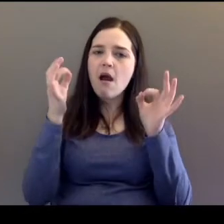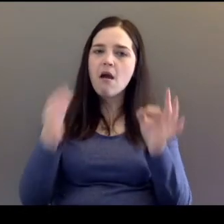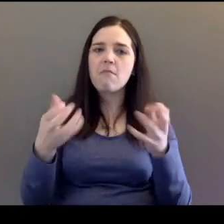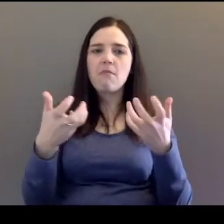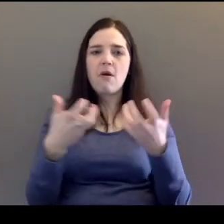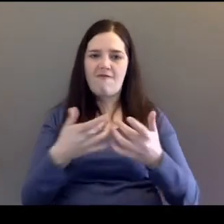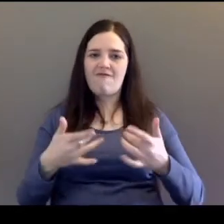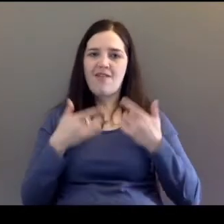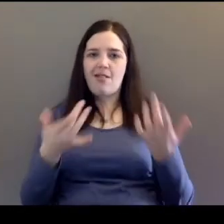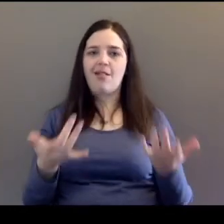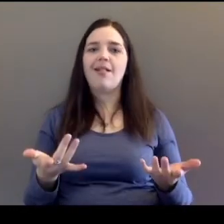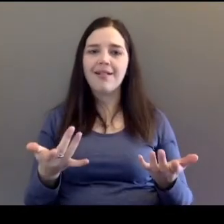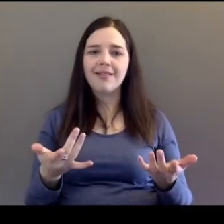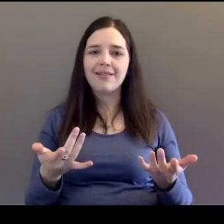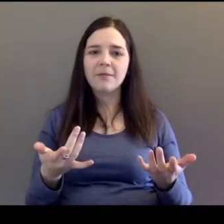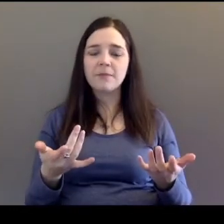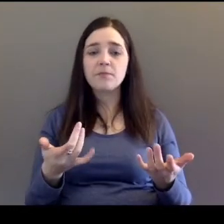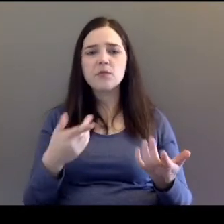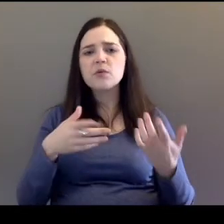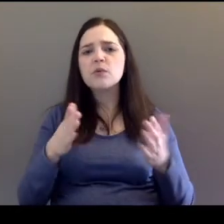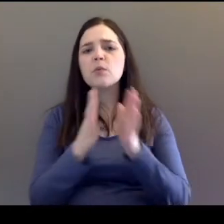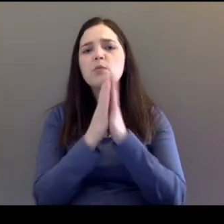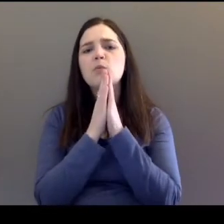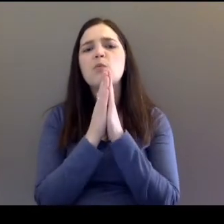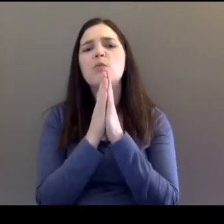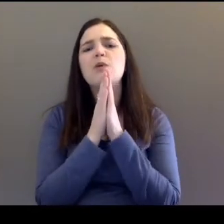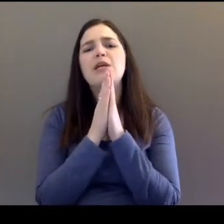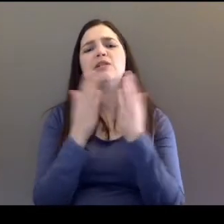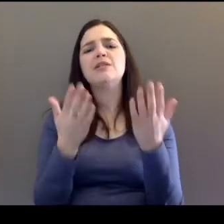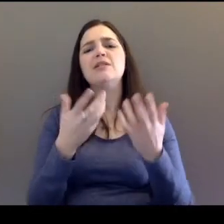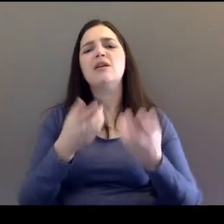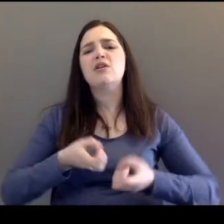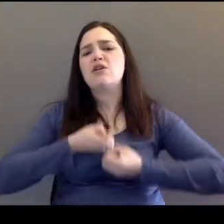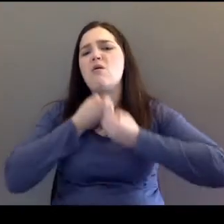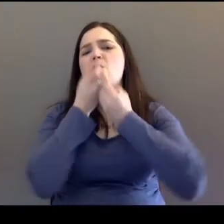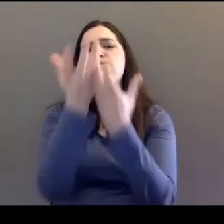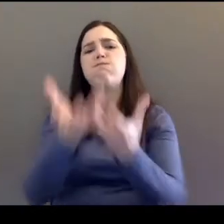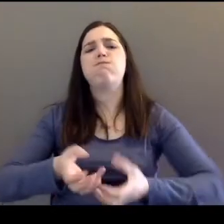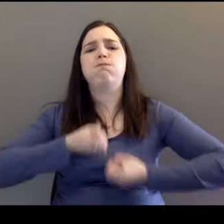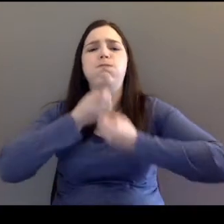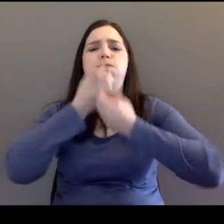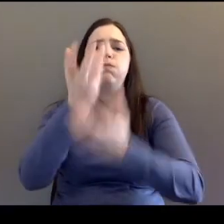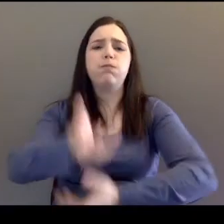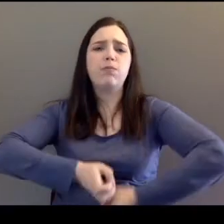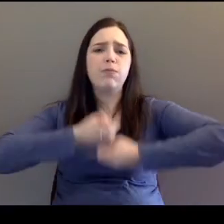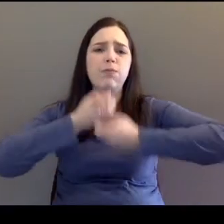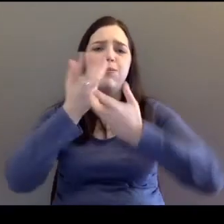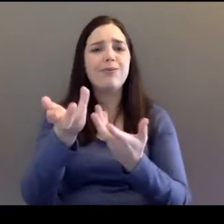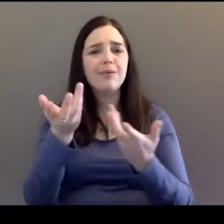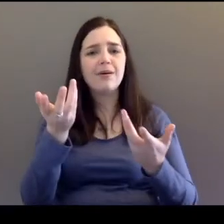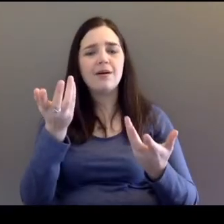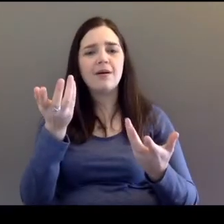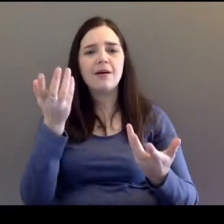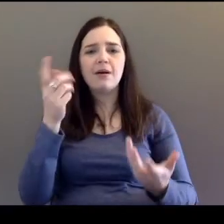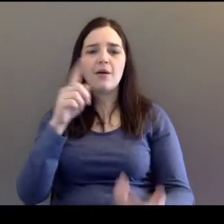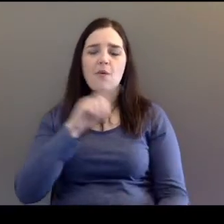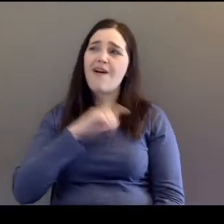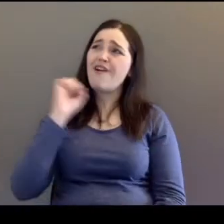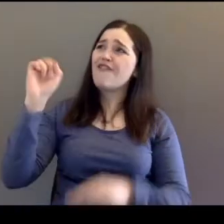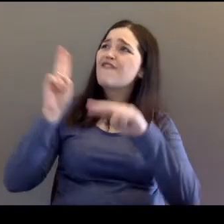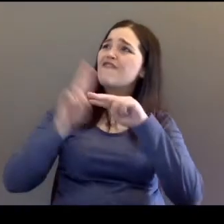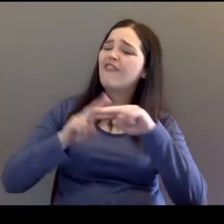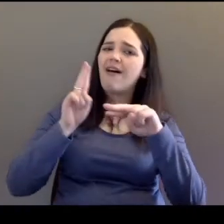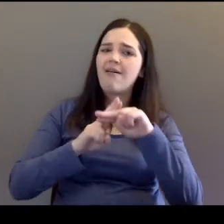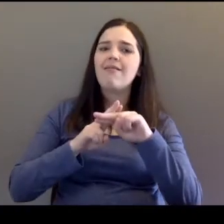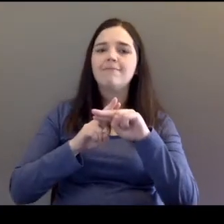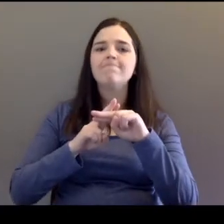feel. Folks, go and pray just now and just let it all out, because your Father is